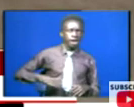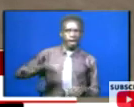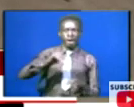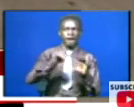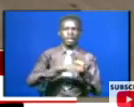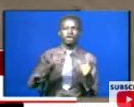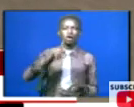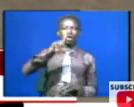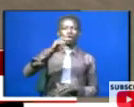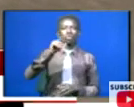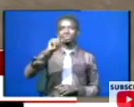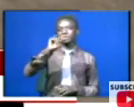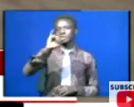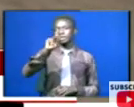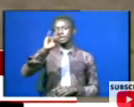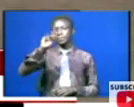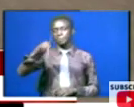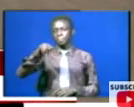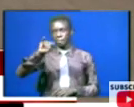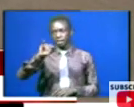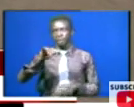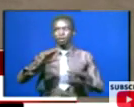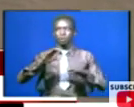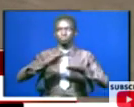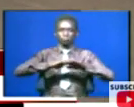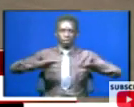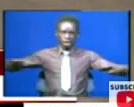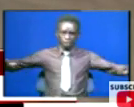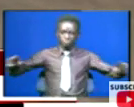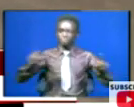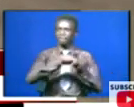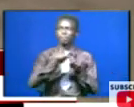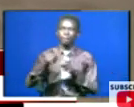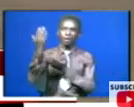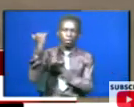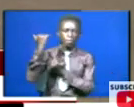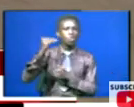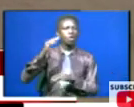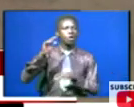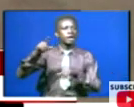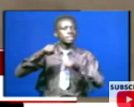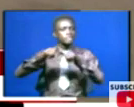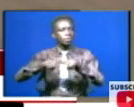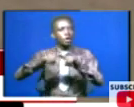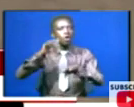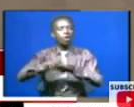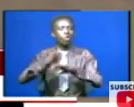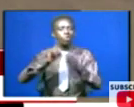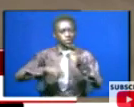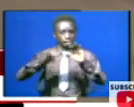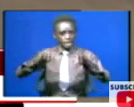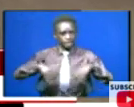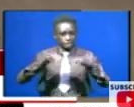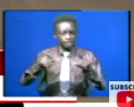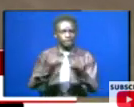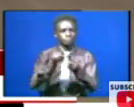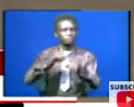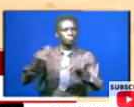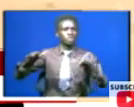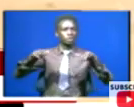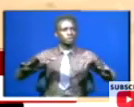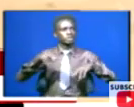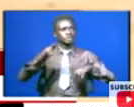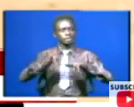Here, they are dependent on rain-fed agriculture, even as they are sitting on a vast